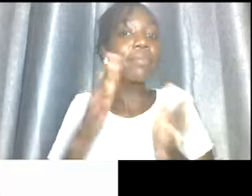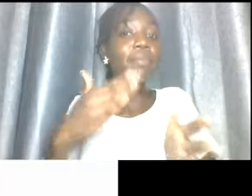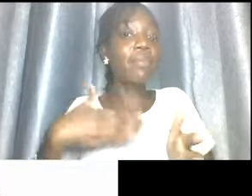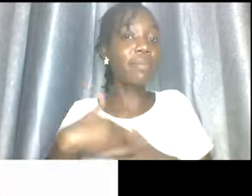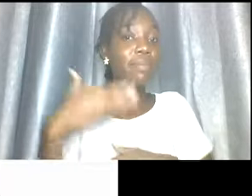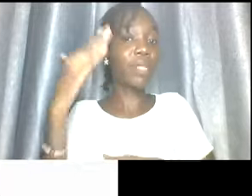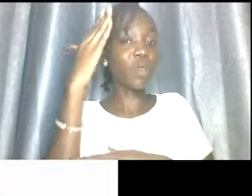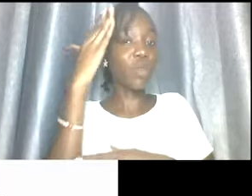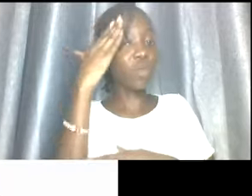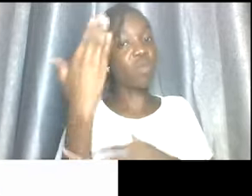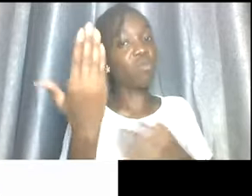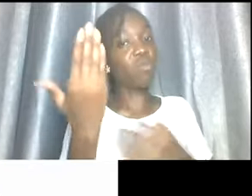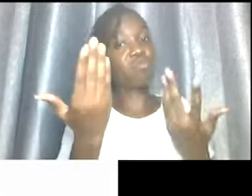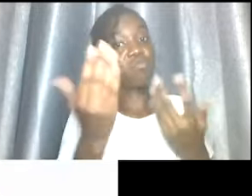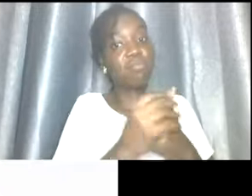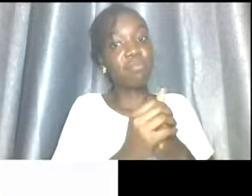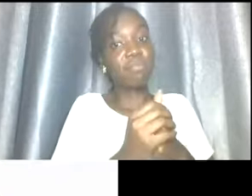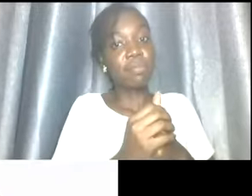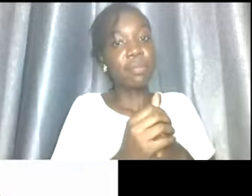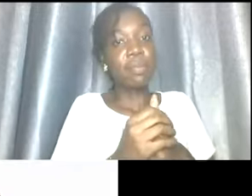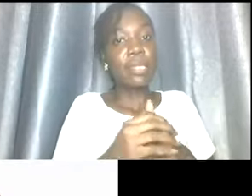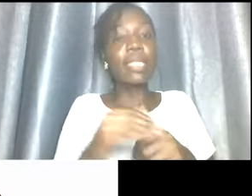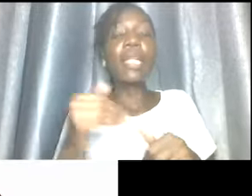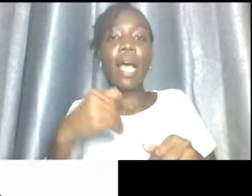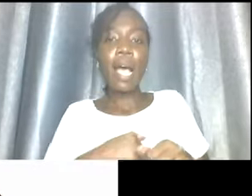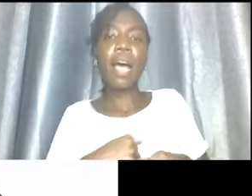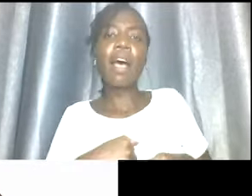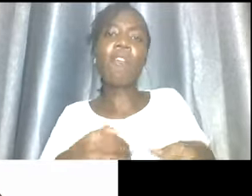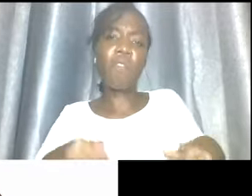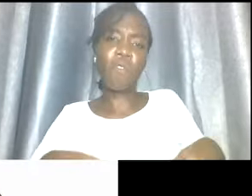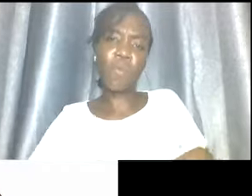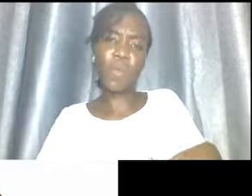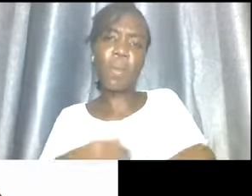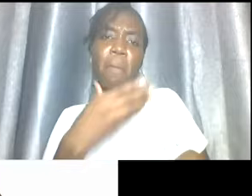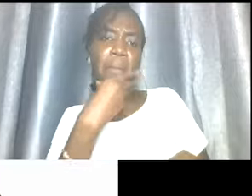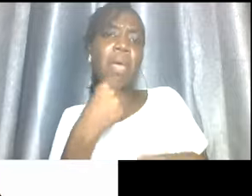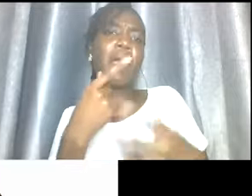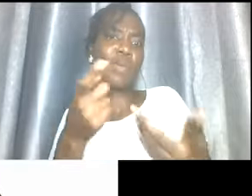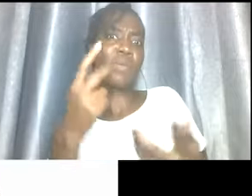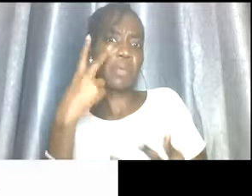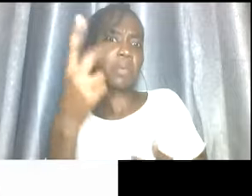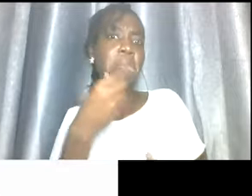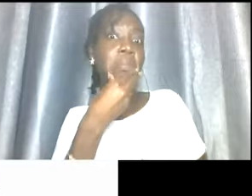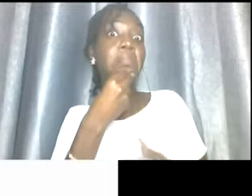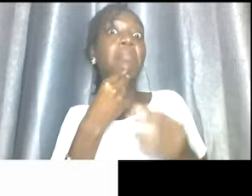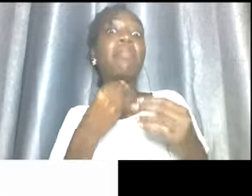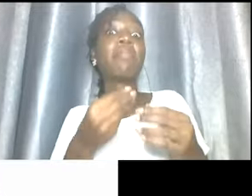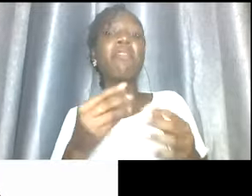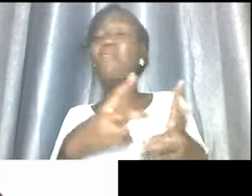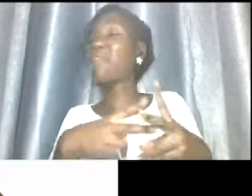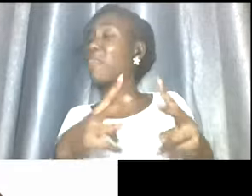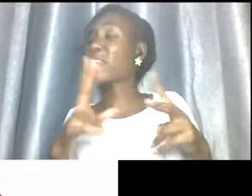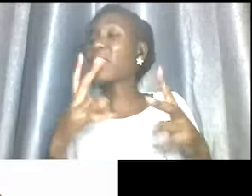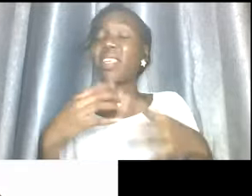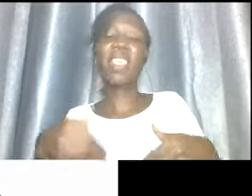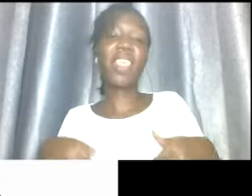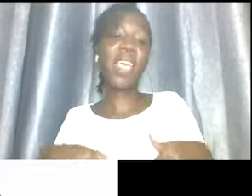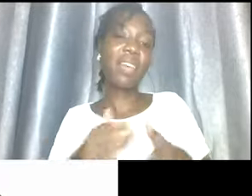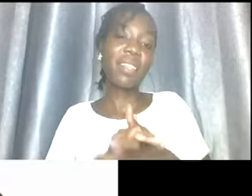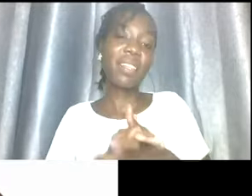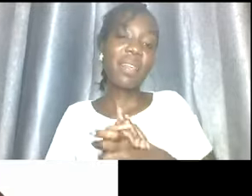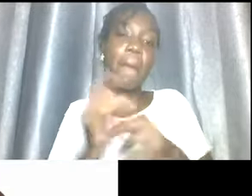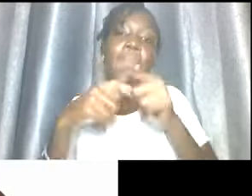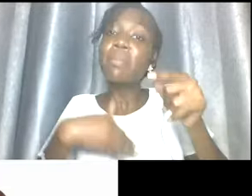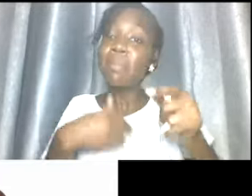Bahamas. Very young man, as you can tell by my grayness, very young. But I've been in business